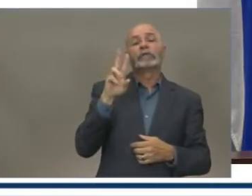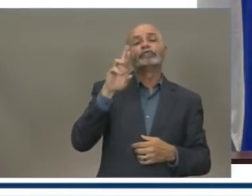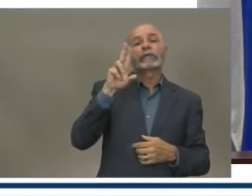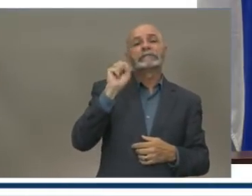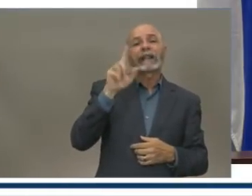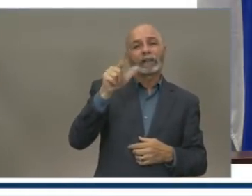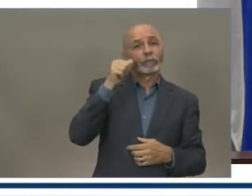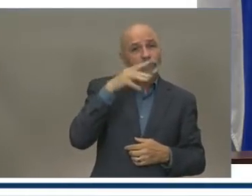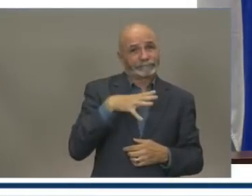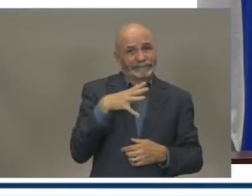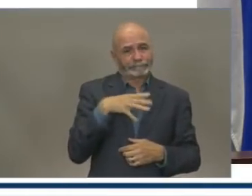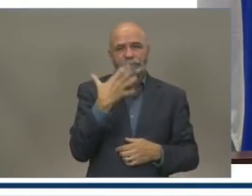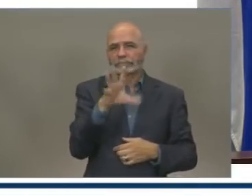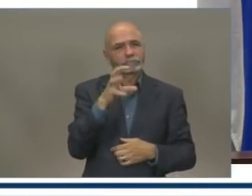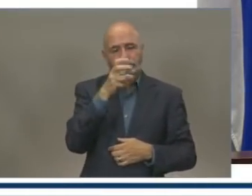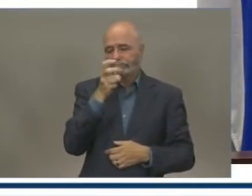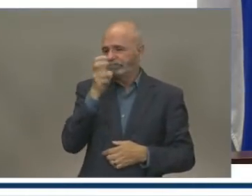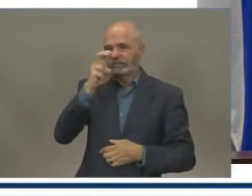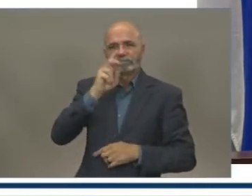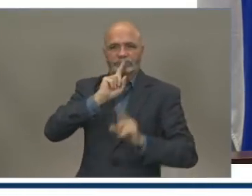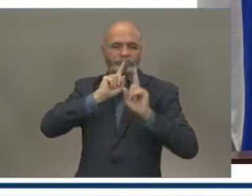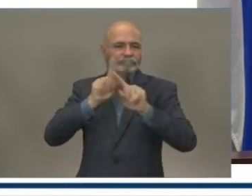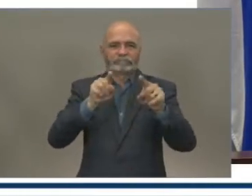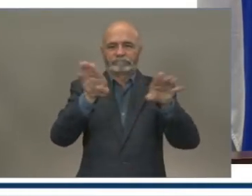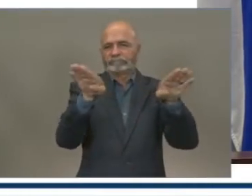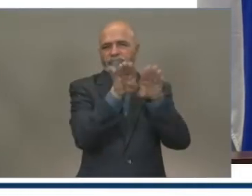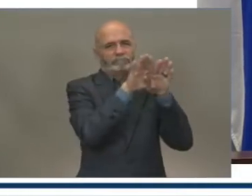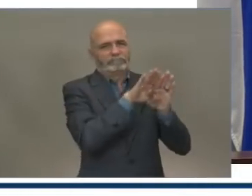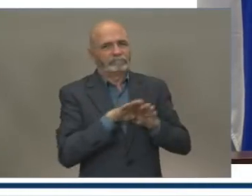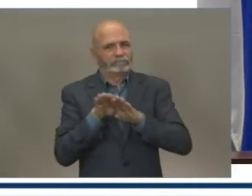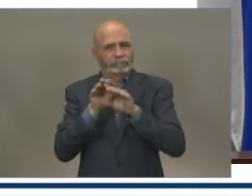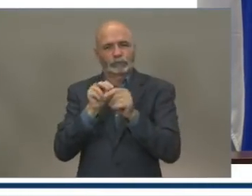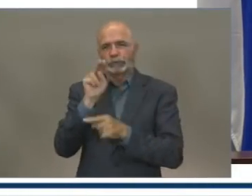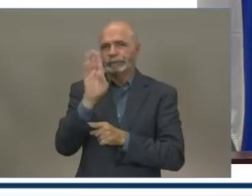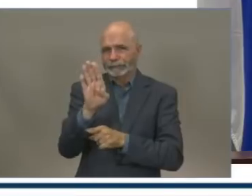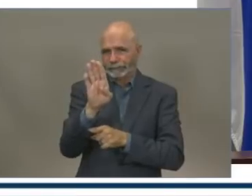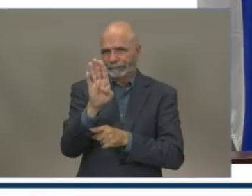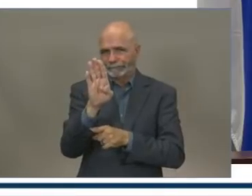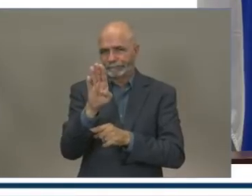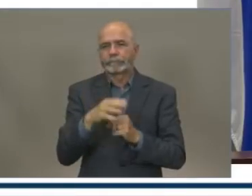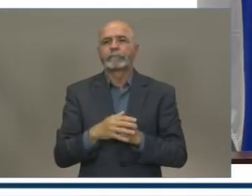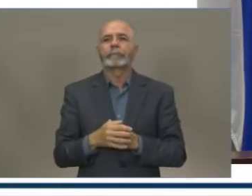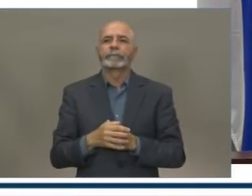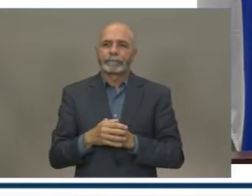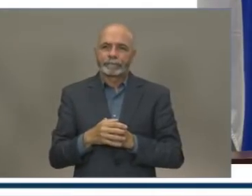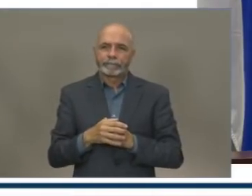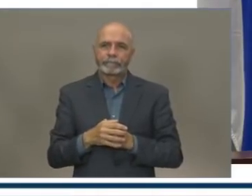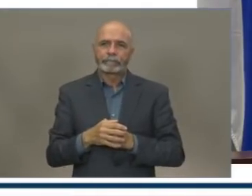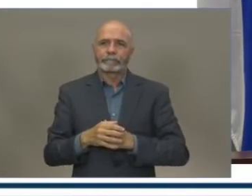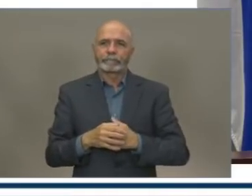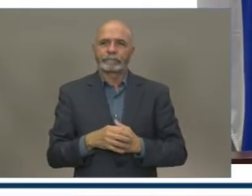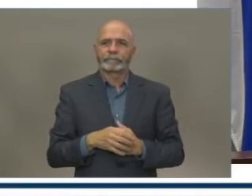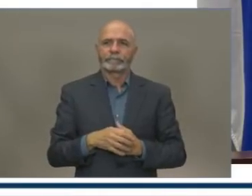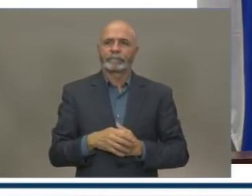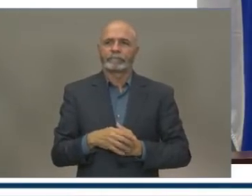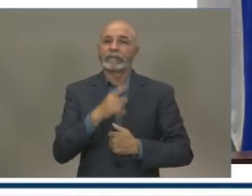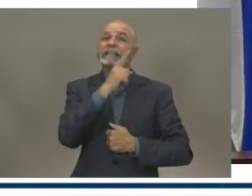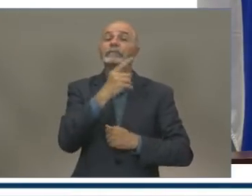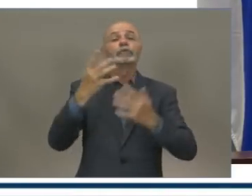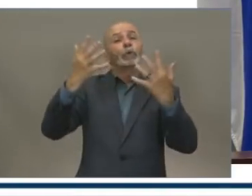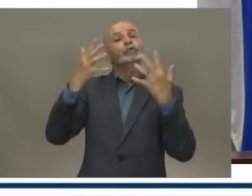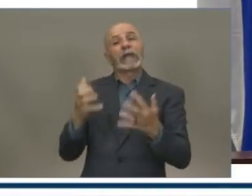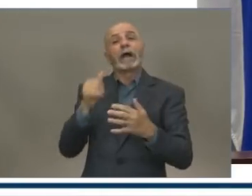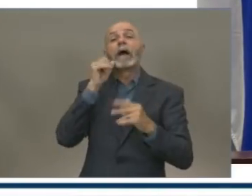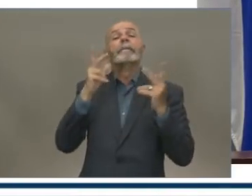the restrictions in place in the province, which is asking people to avoid non-essential